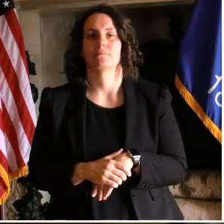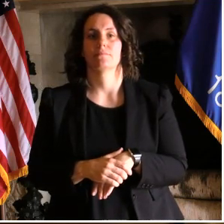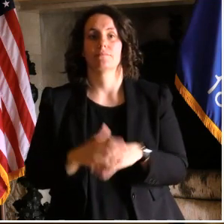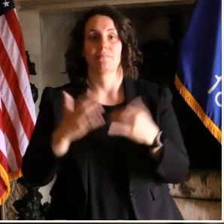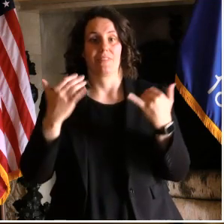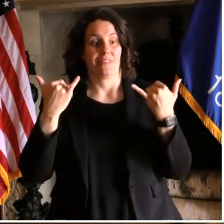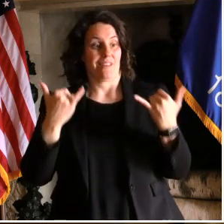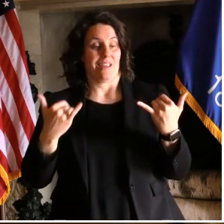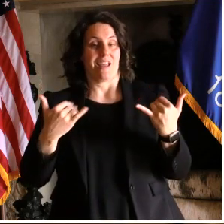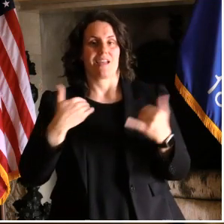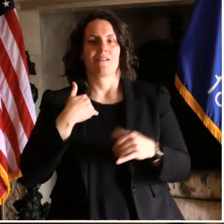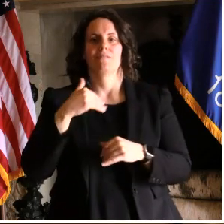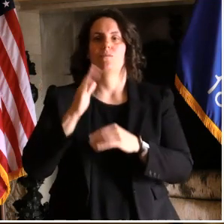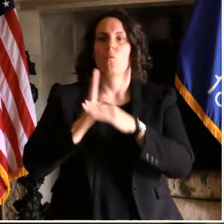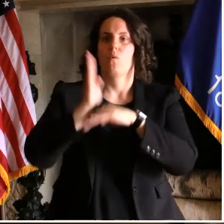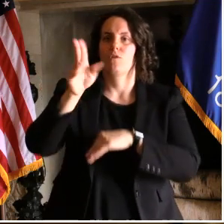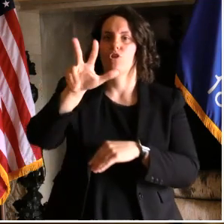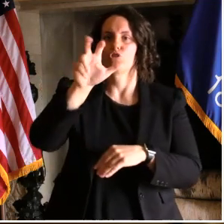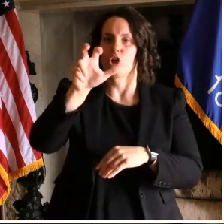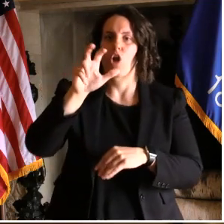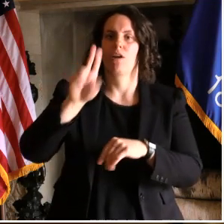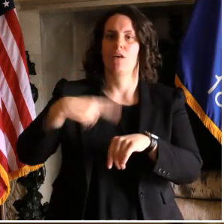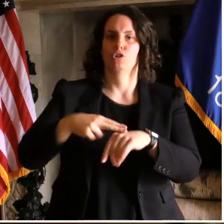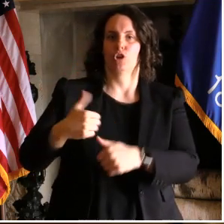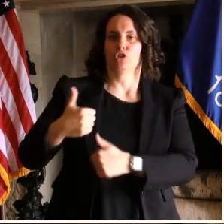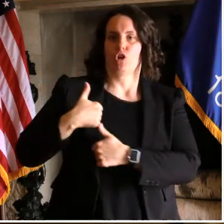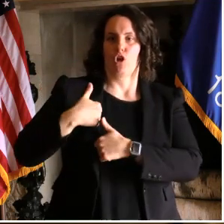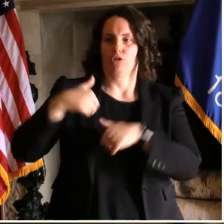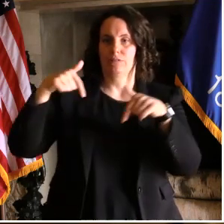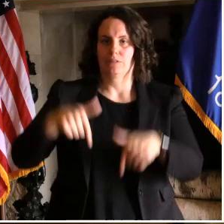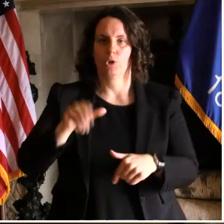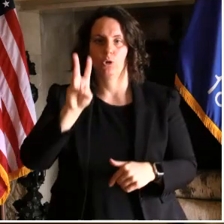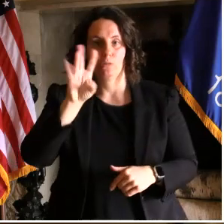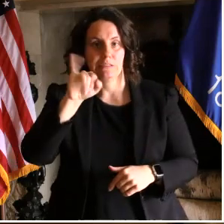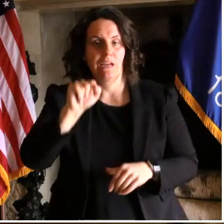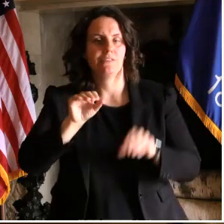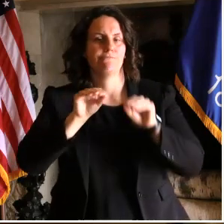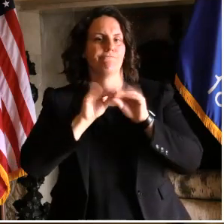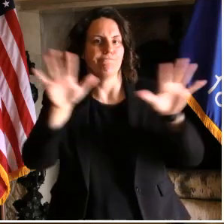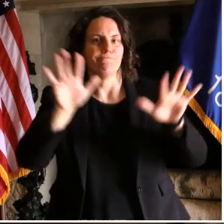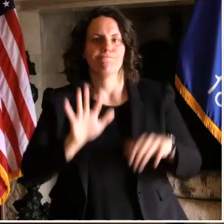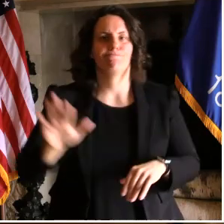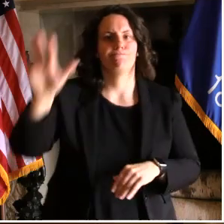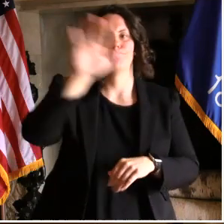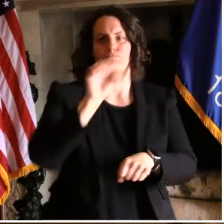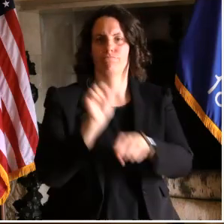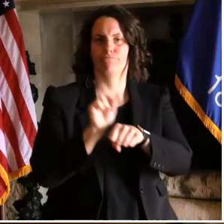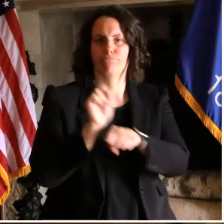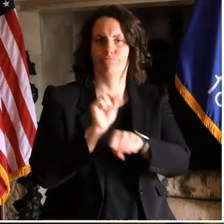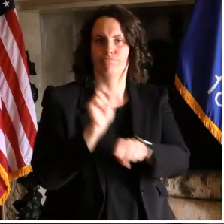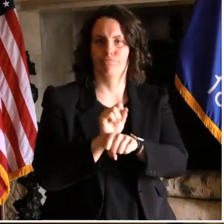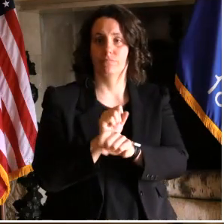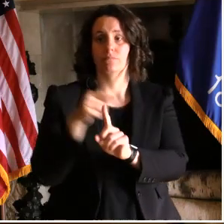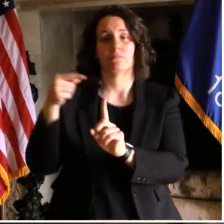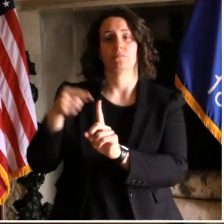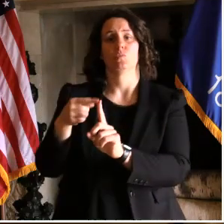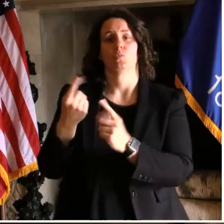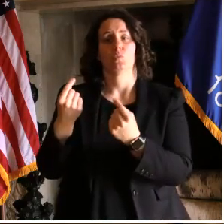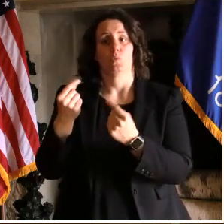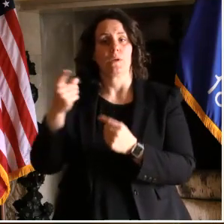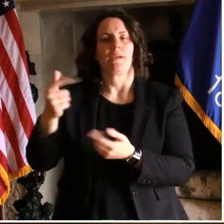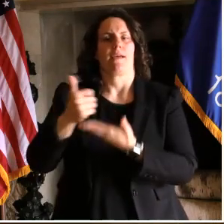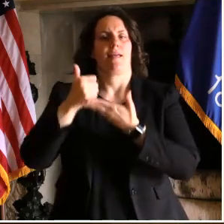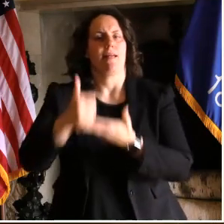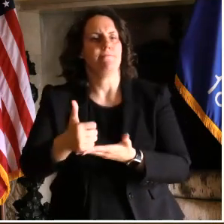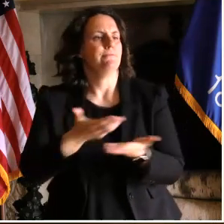airmen mobilized to state active duty to assist the state in its COVID-19 response. To date, we've